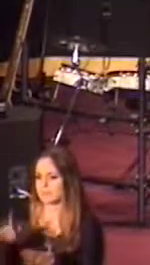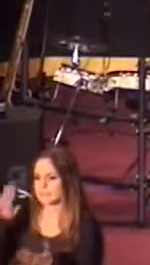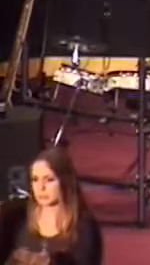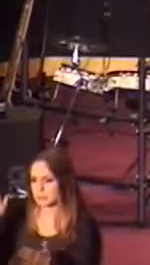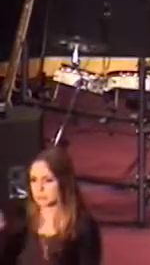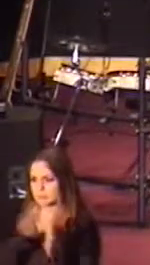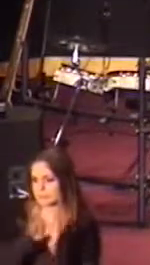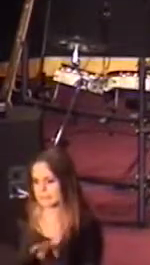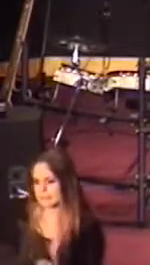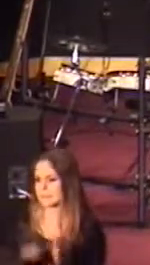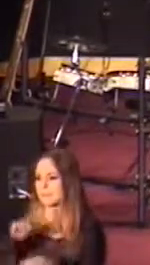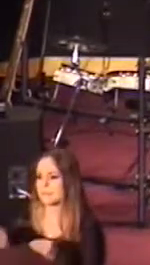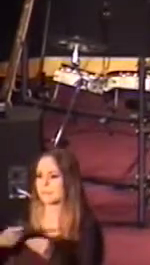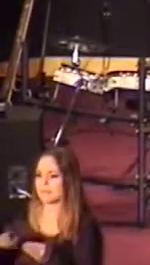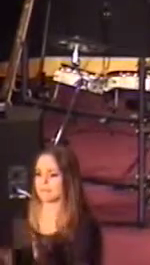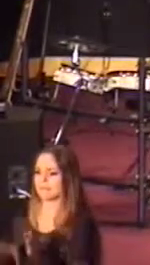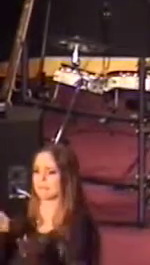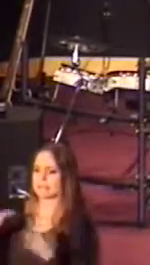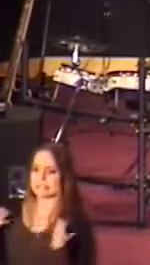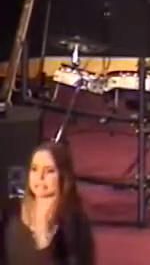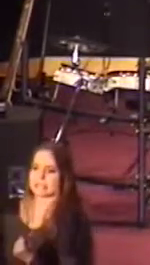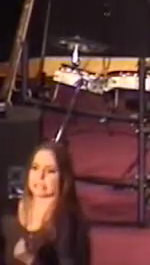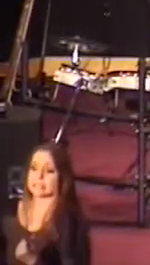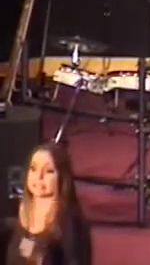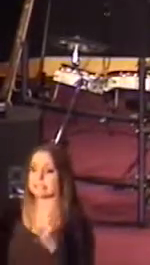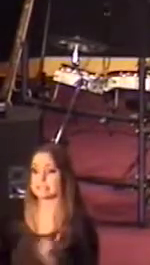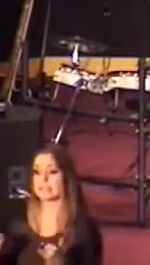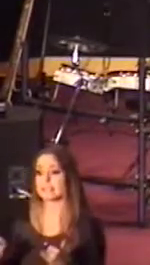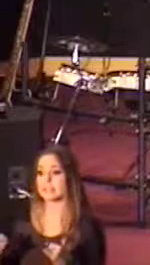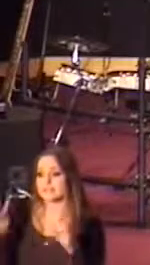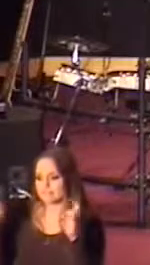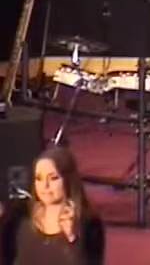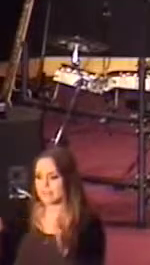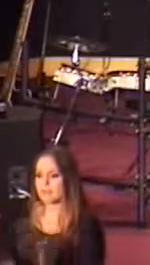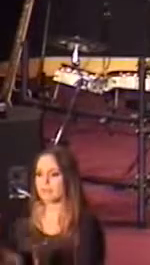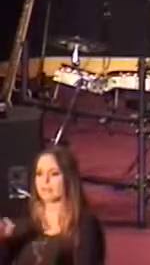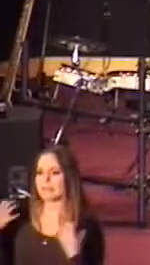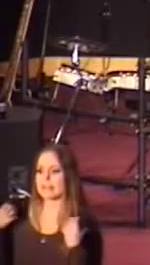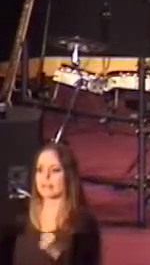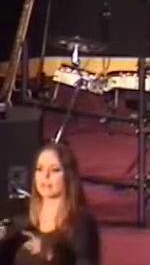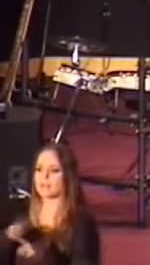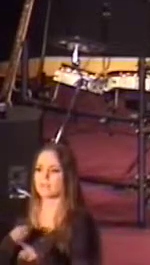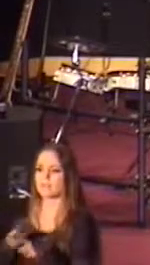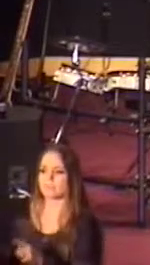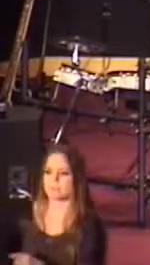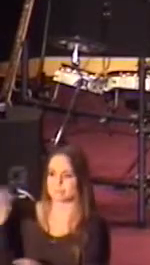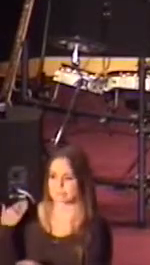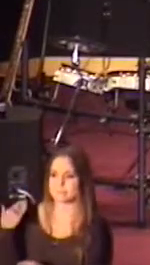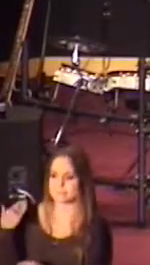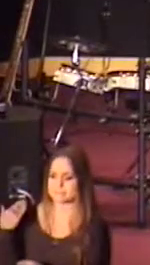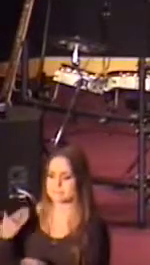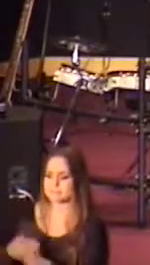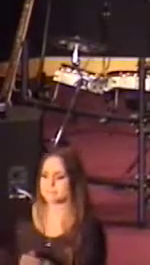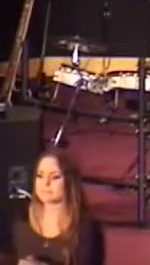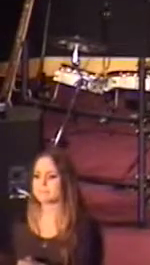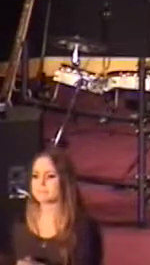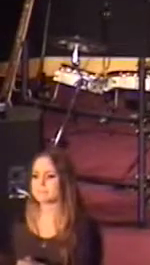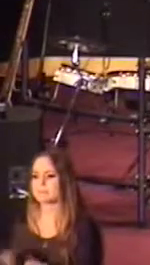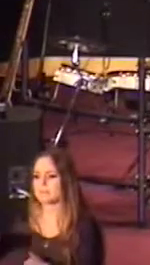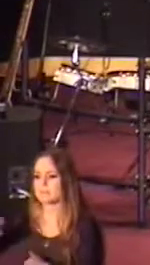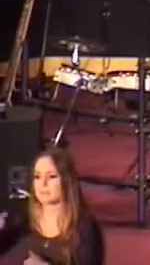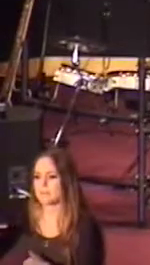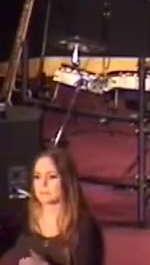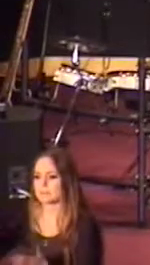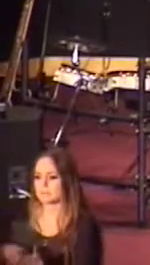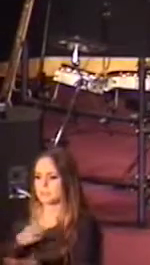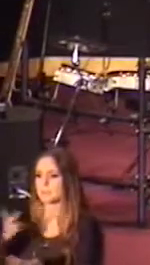healing. And today we're going to be talking about finding healing from our past. Finding healing from our past. And I think Philippians chapter